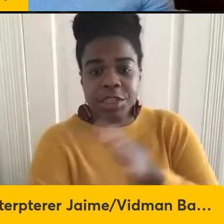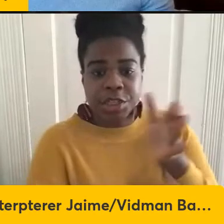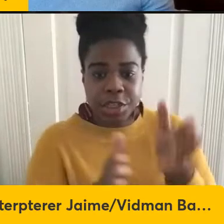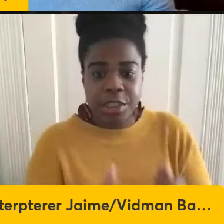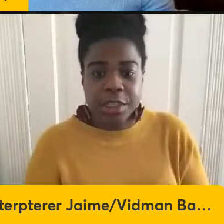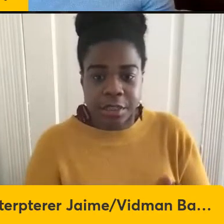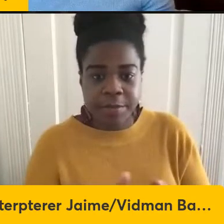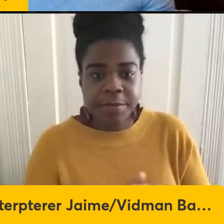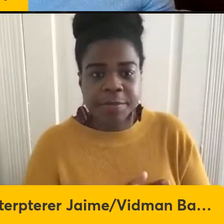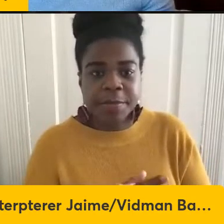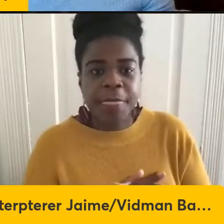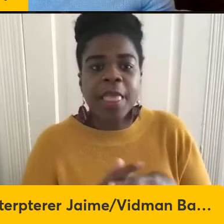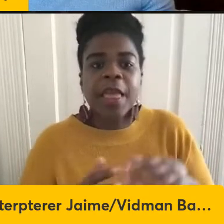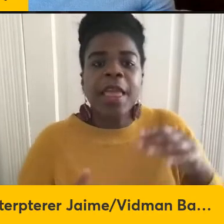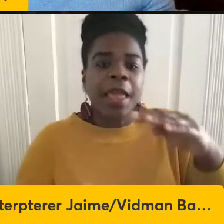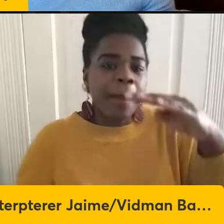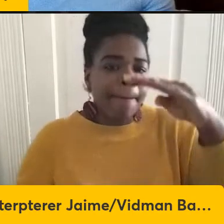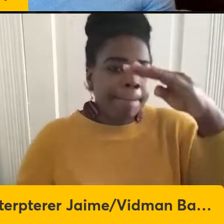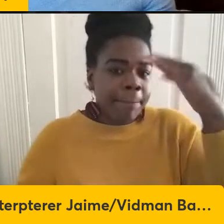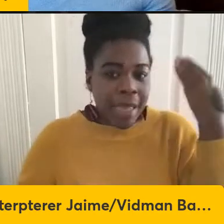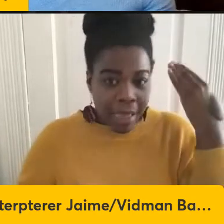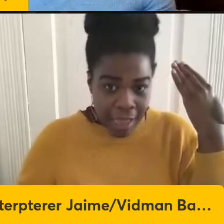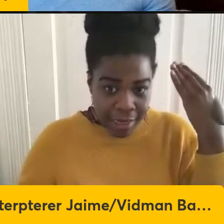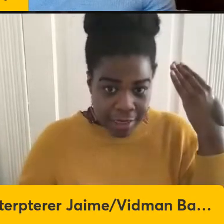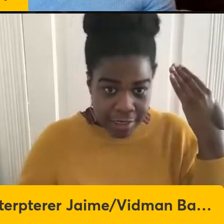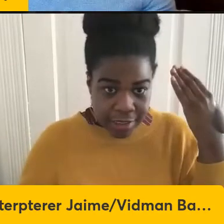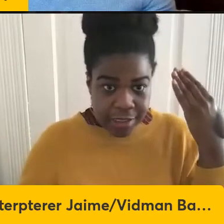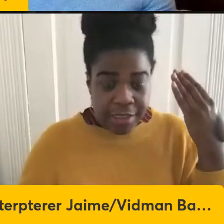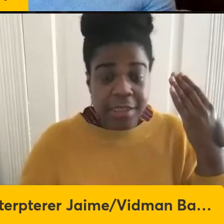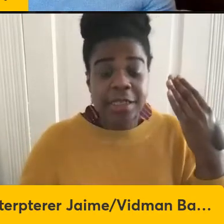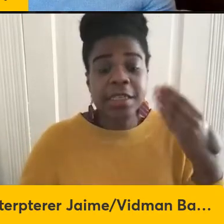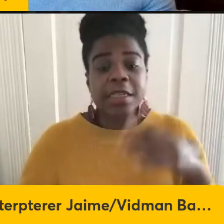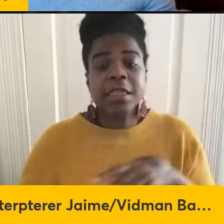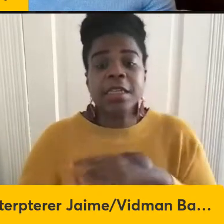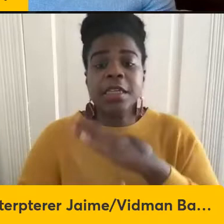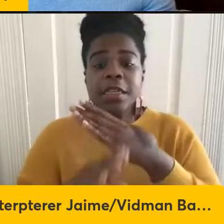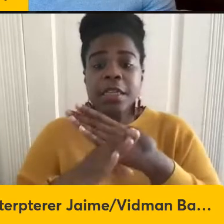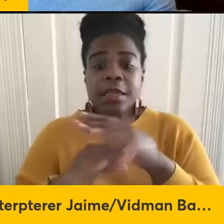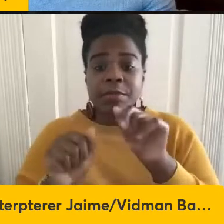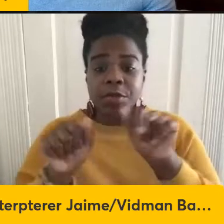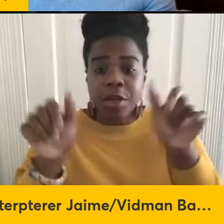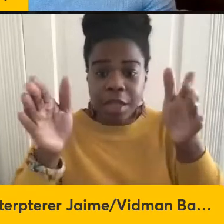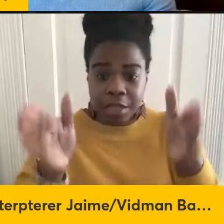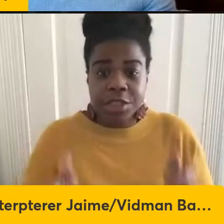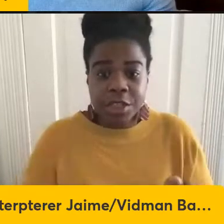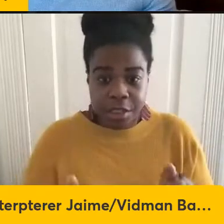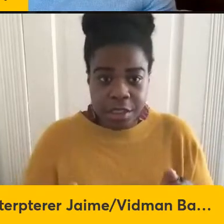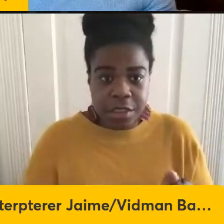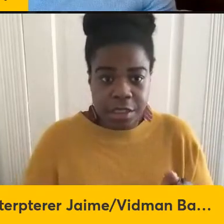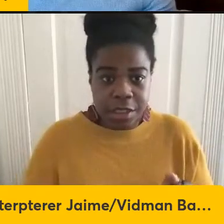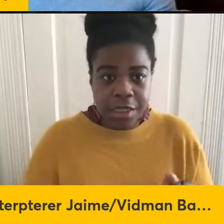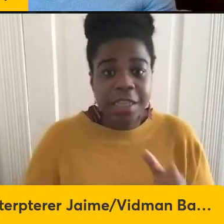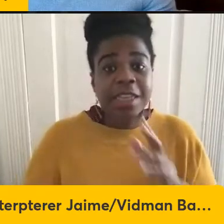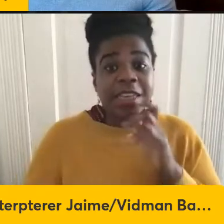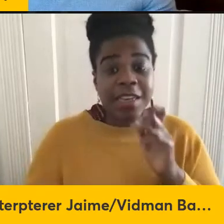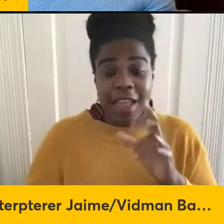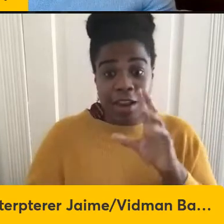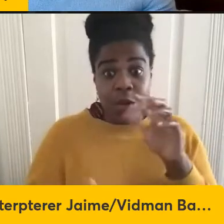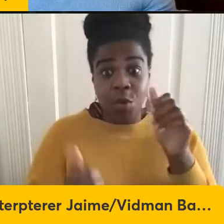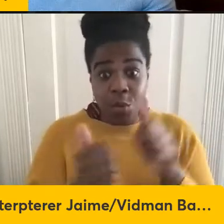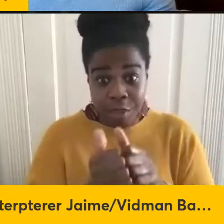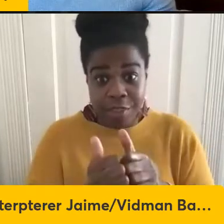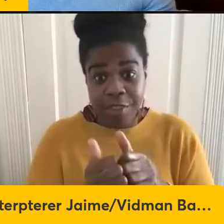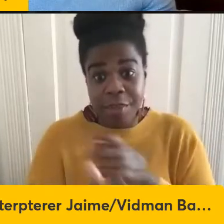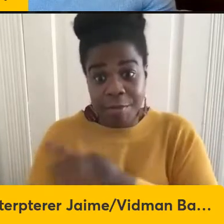as Black immunologists who may not have that role of being right in front of the patient,